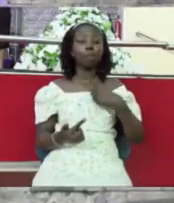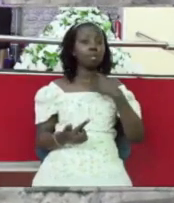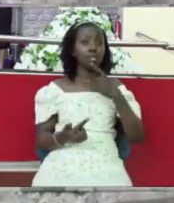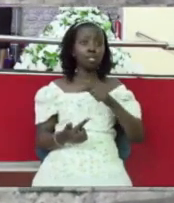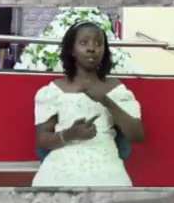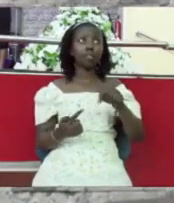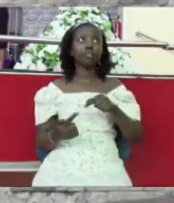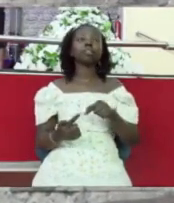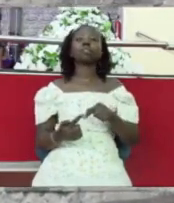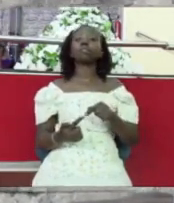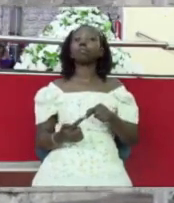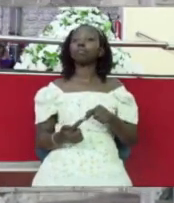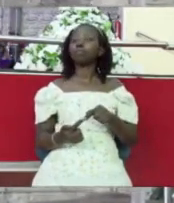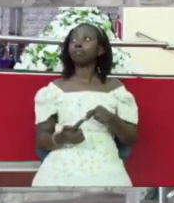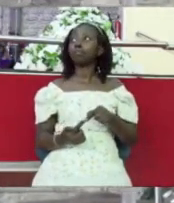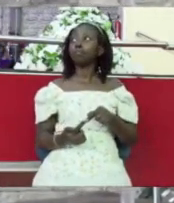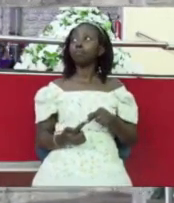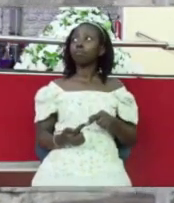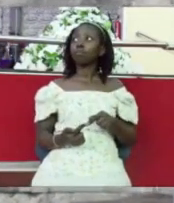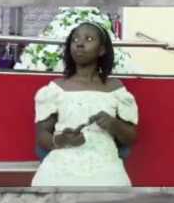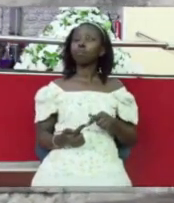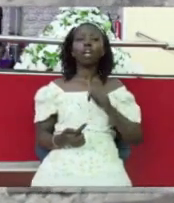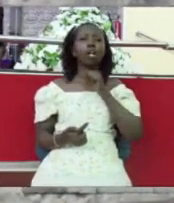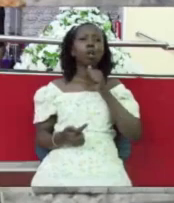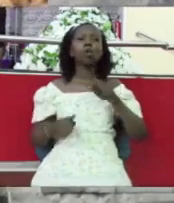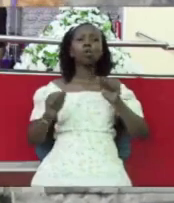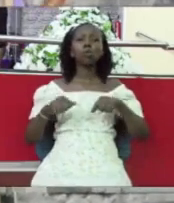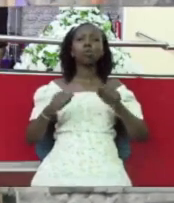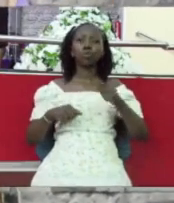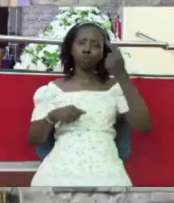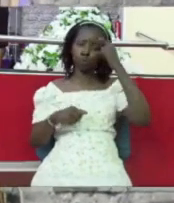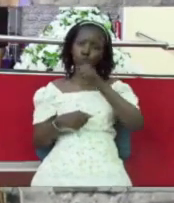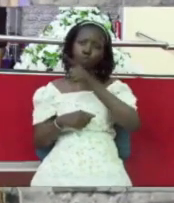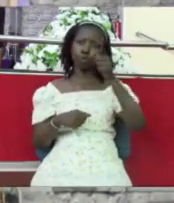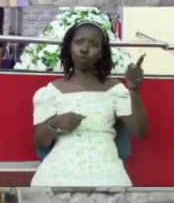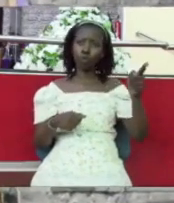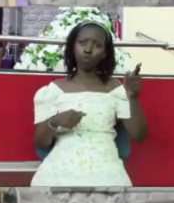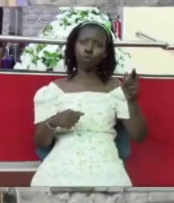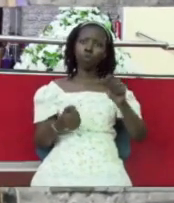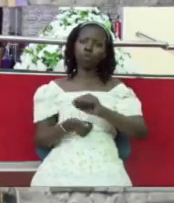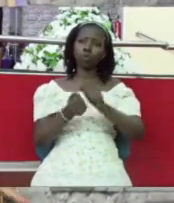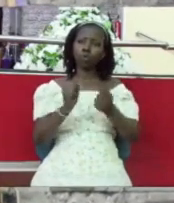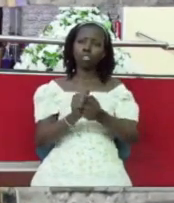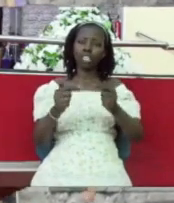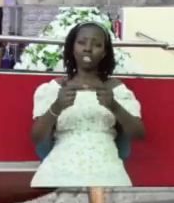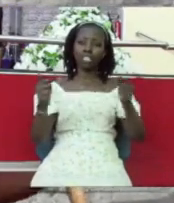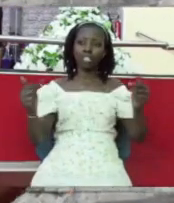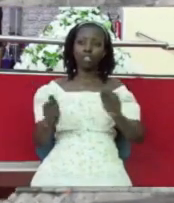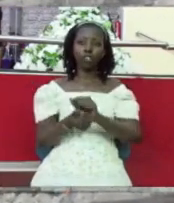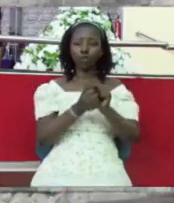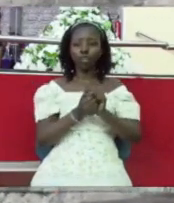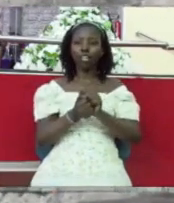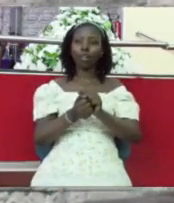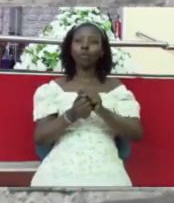this. Mimi vile naona ni hivi. It is not possible for you to overcome evil with good unless you have plugged in